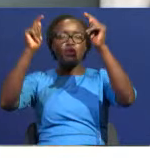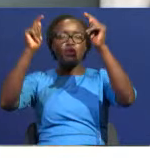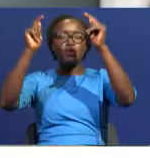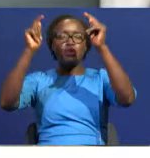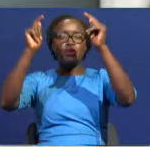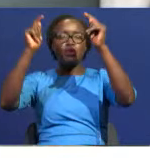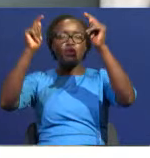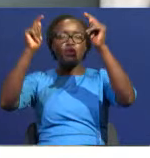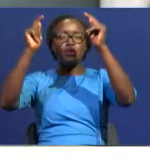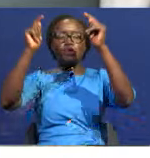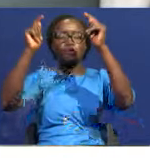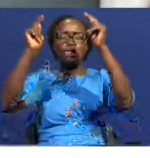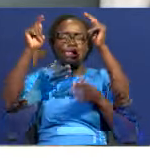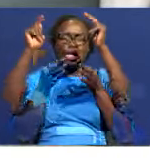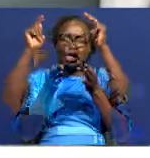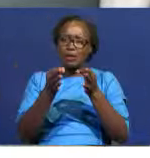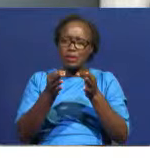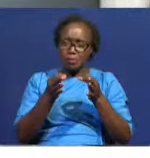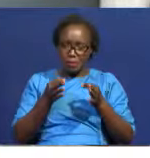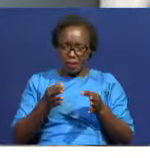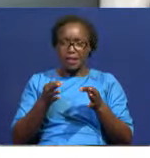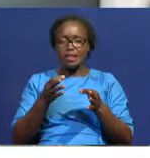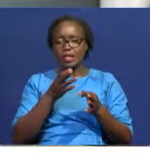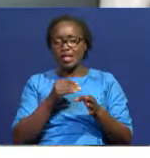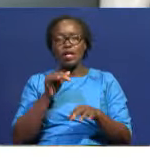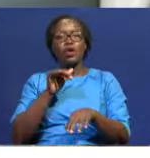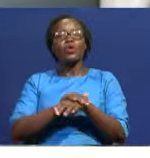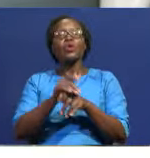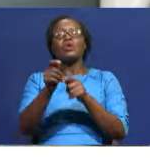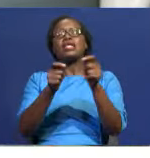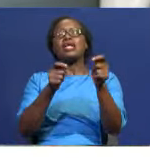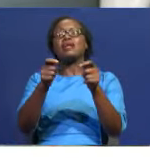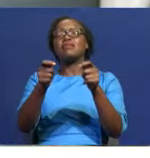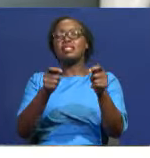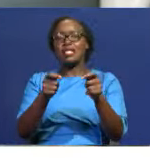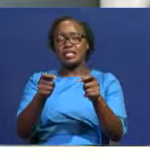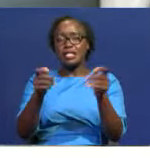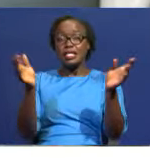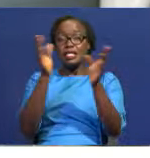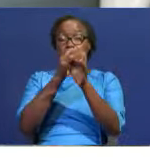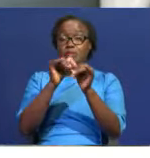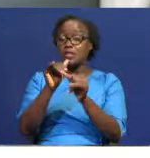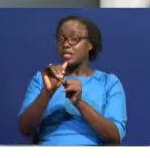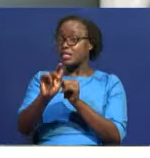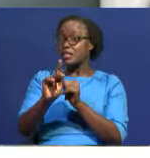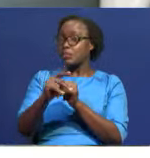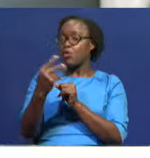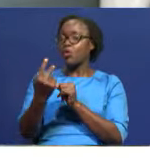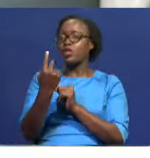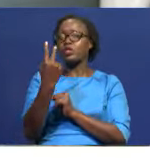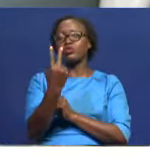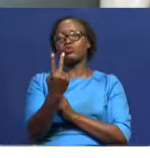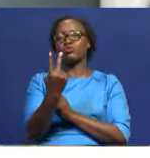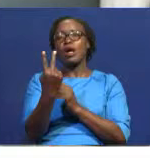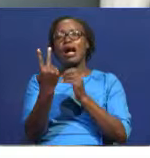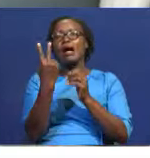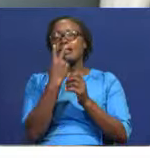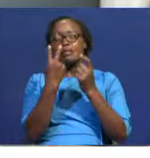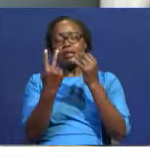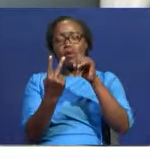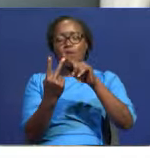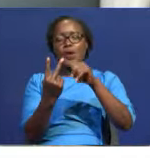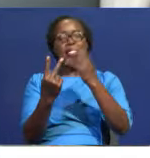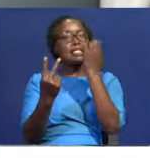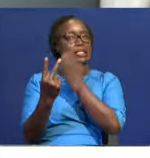people. Accountability and good governance. The president, however, retained his deputy Rigathi Gachagua